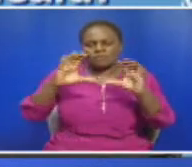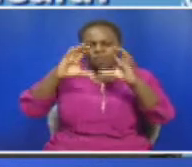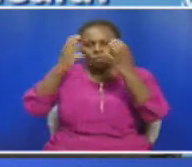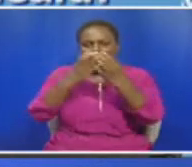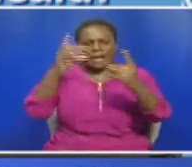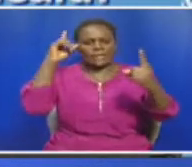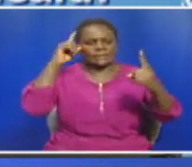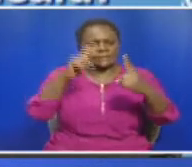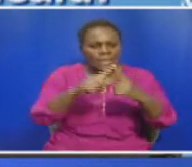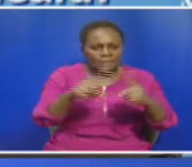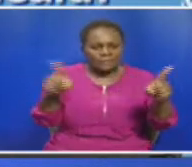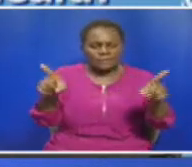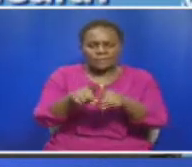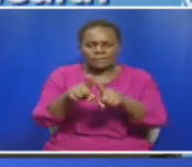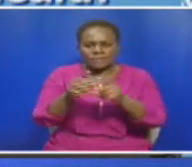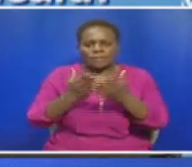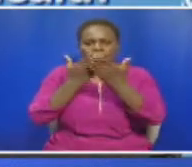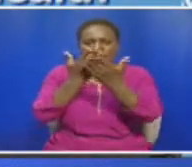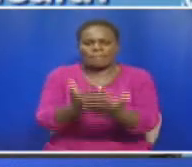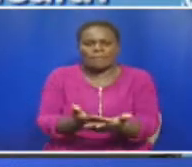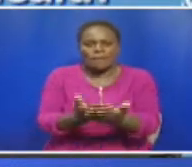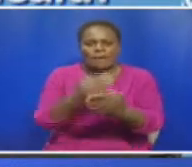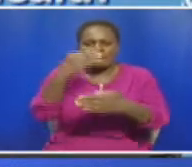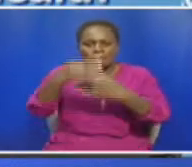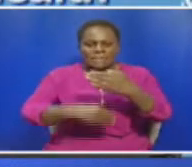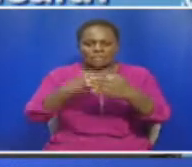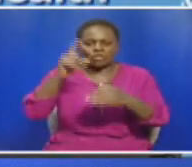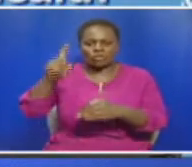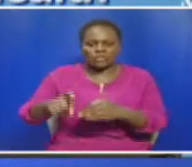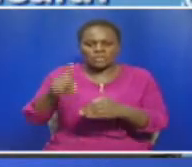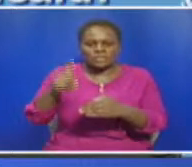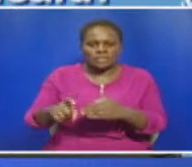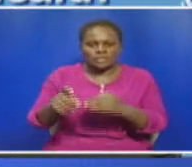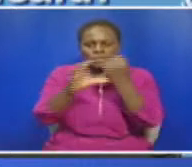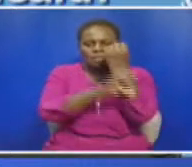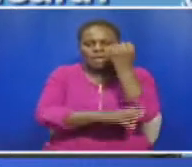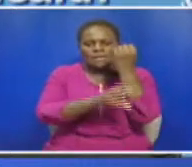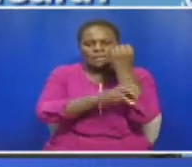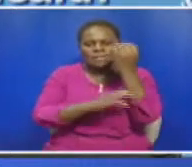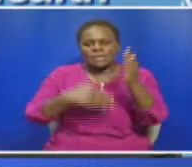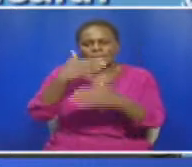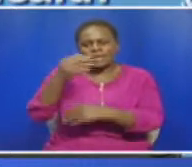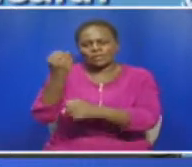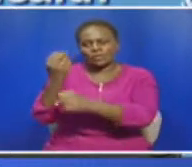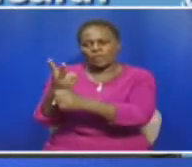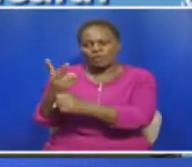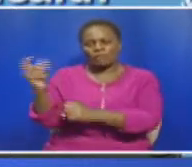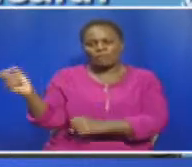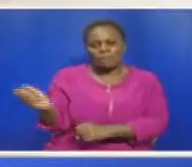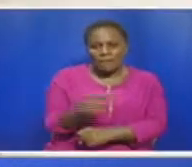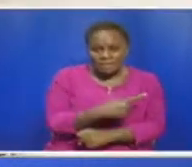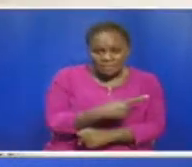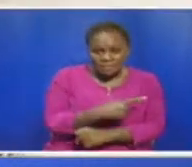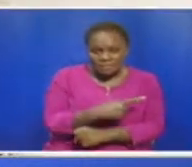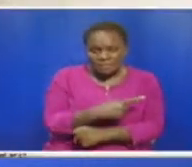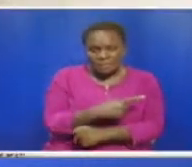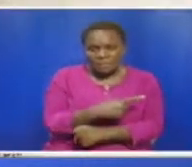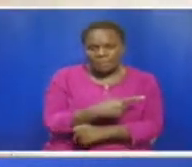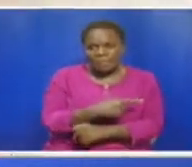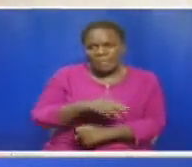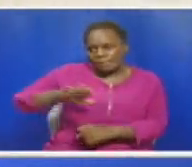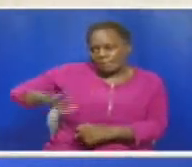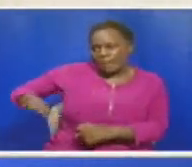targets and deliver the tools that are needed to countries over the next 12 months. Less